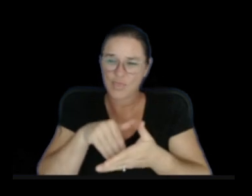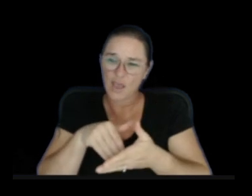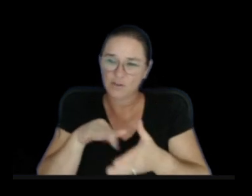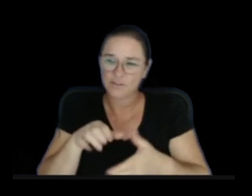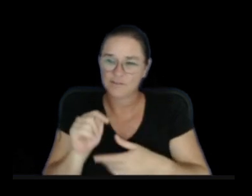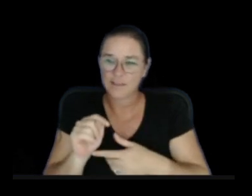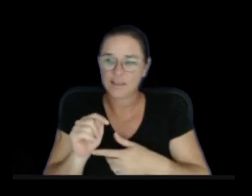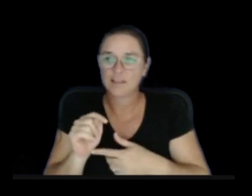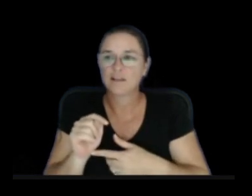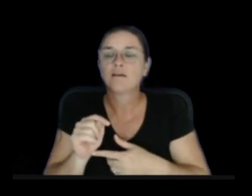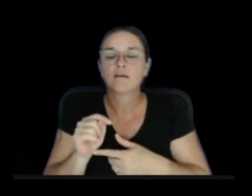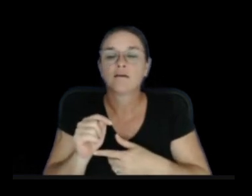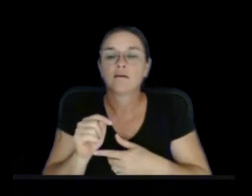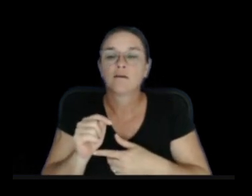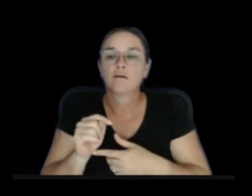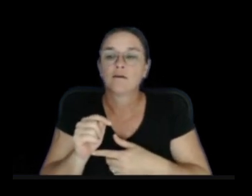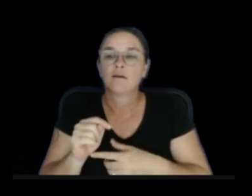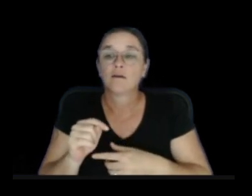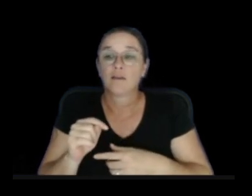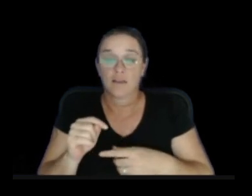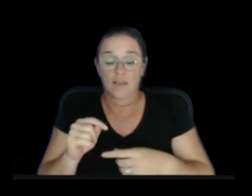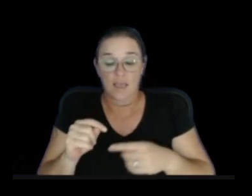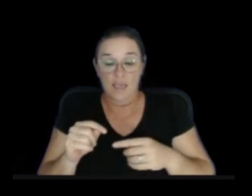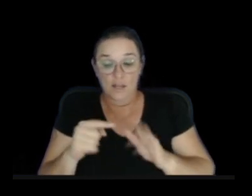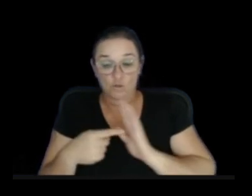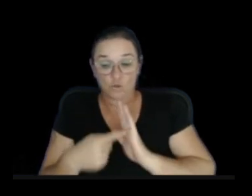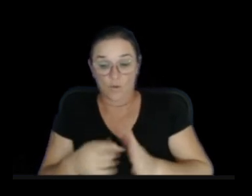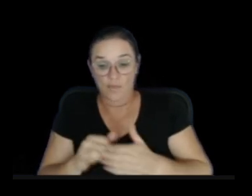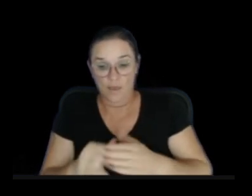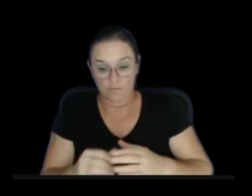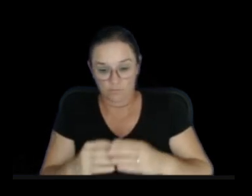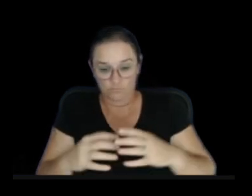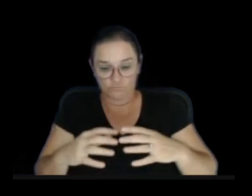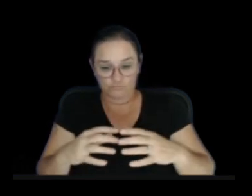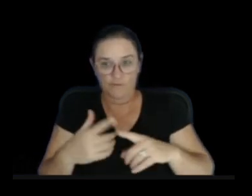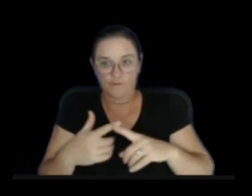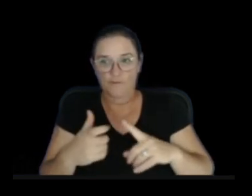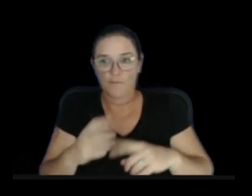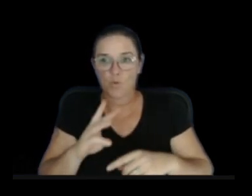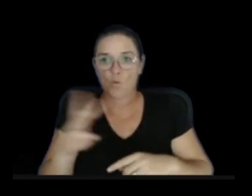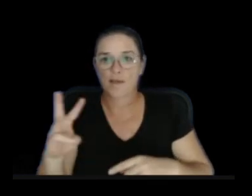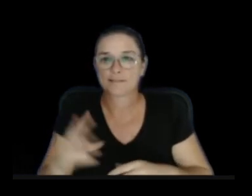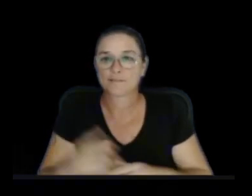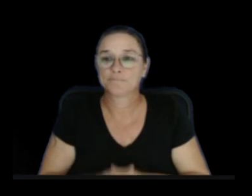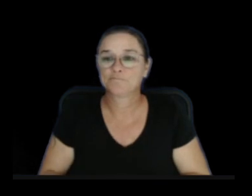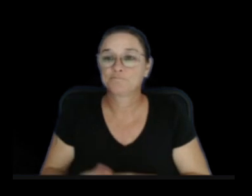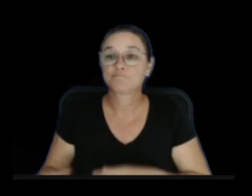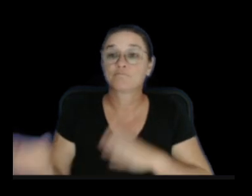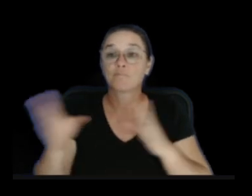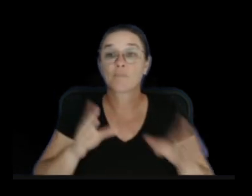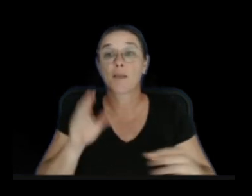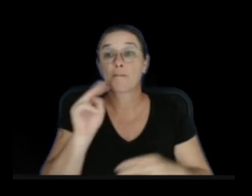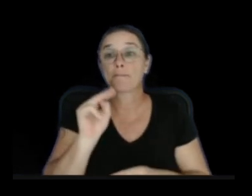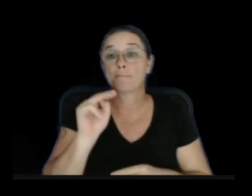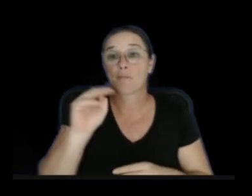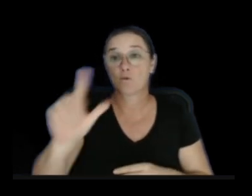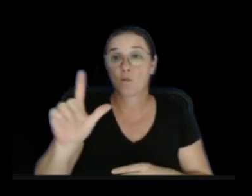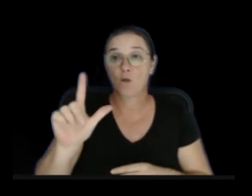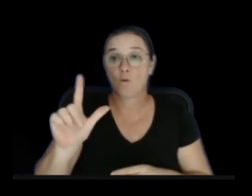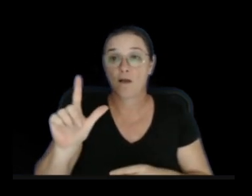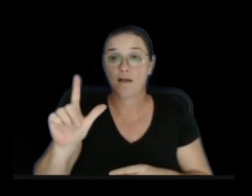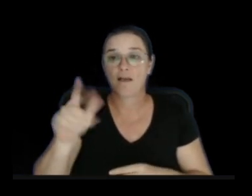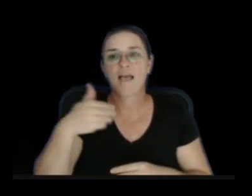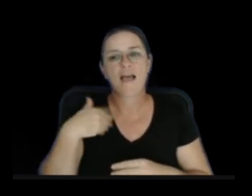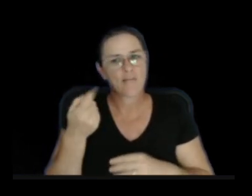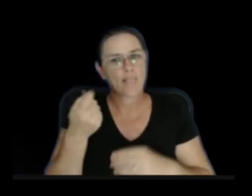its west. And that's the story on Kilauea. While on Mauna Loa, there's been also a slight